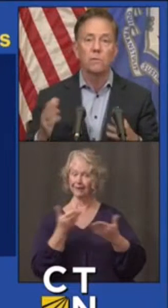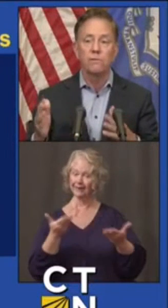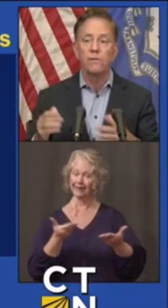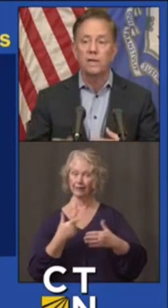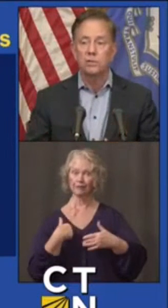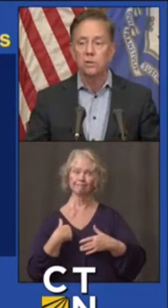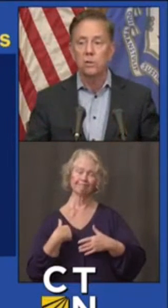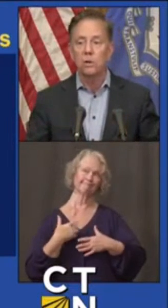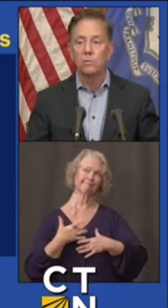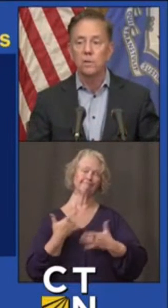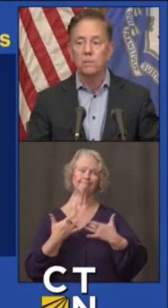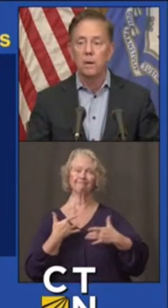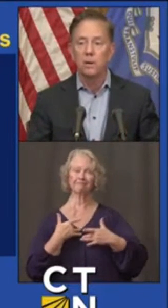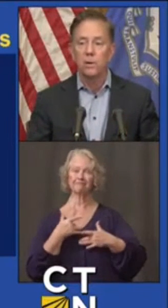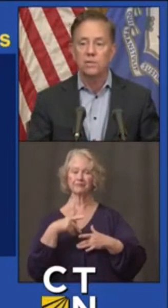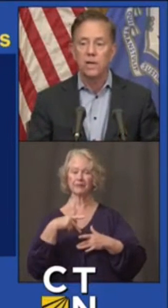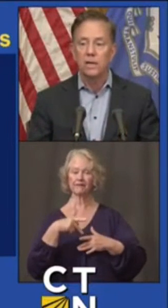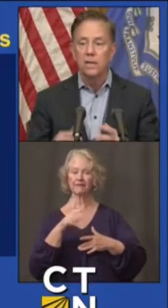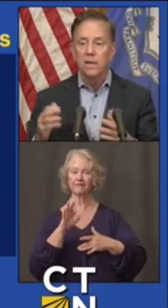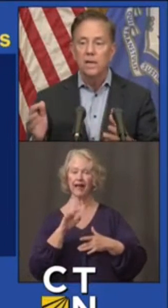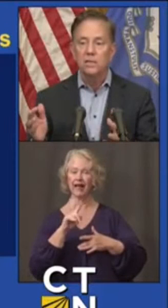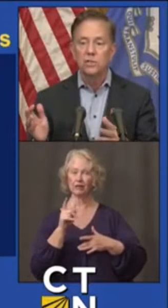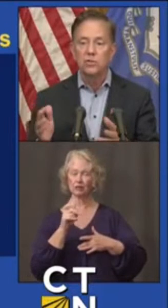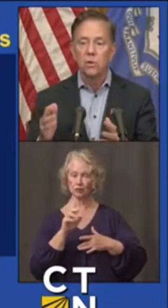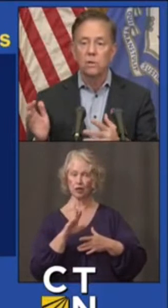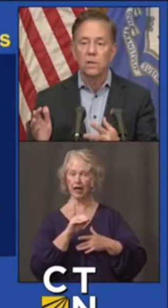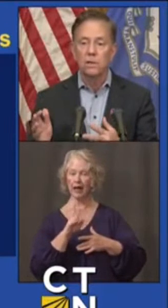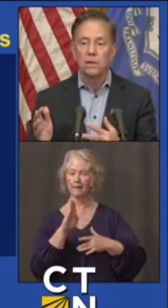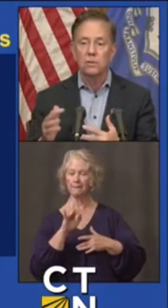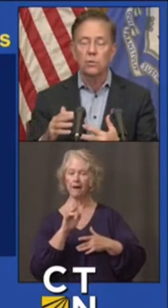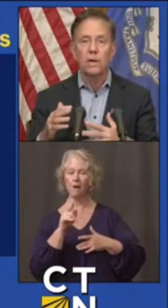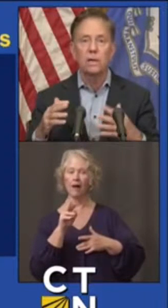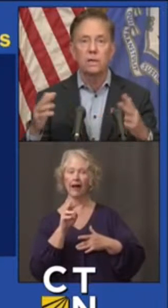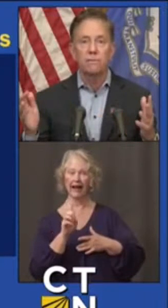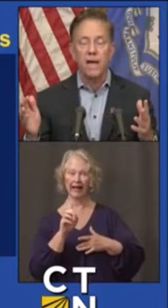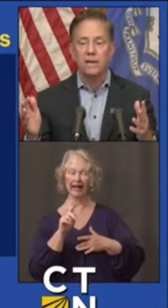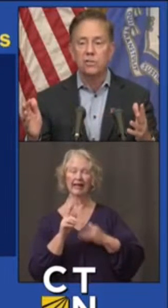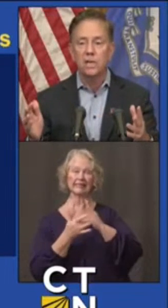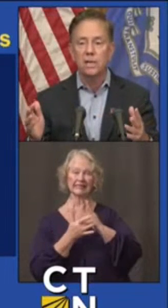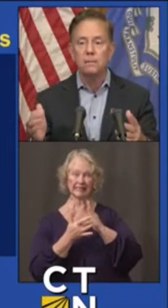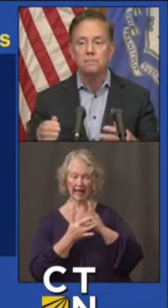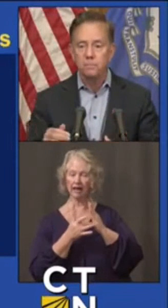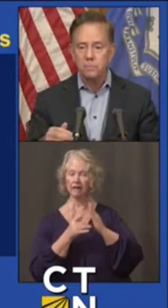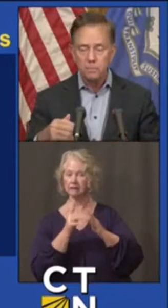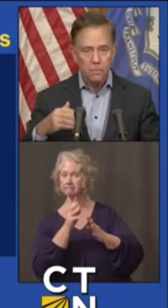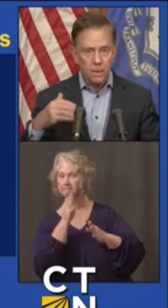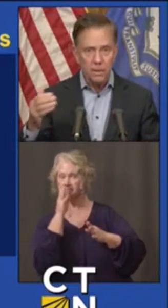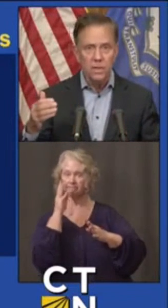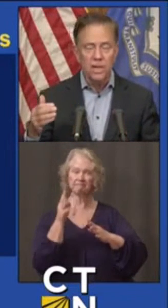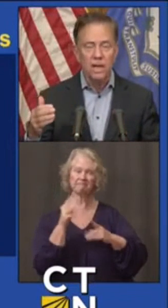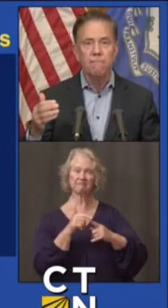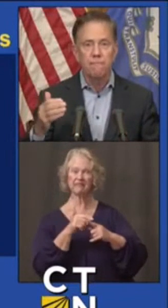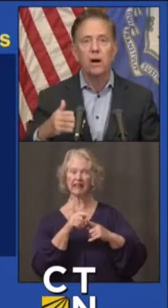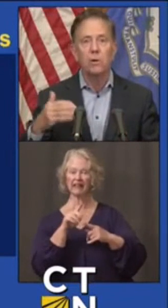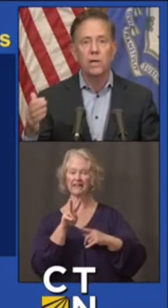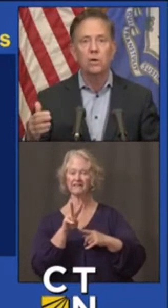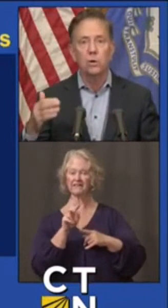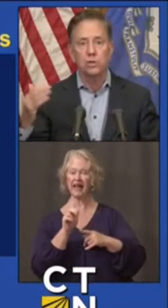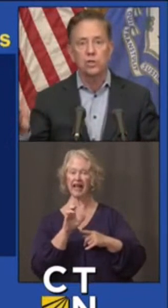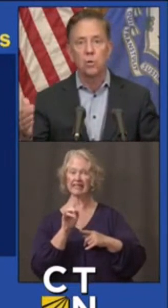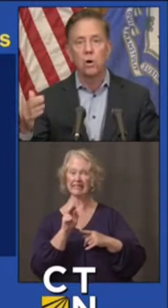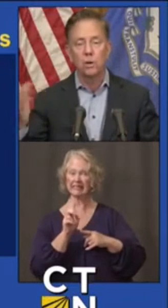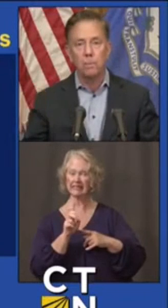own Pfizer, along with BioNTech, has created a vaccine that has had very